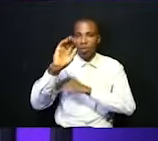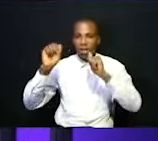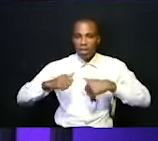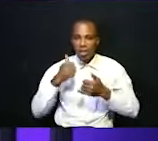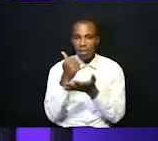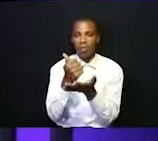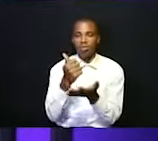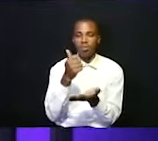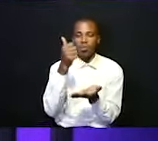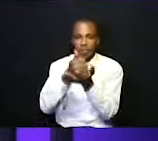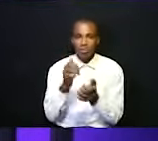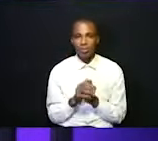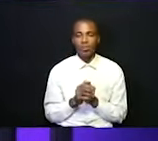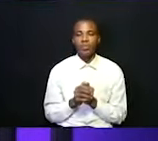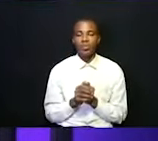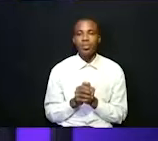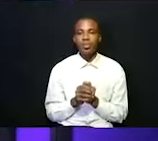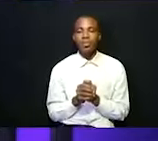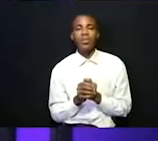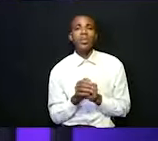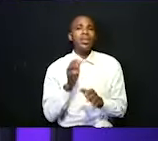that marriage predates Christianity,